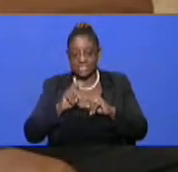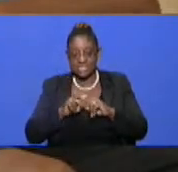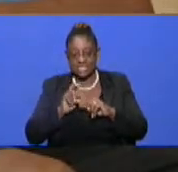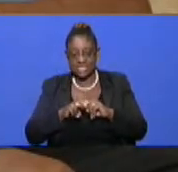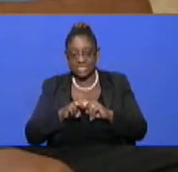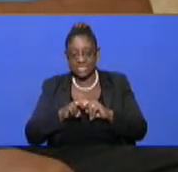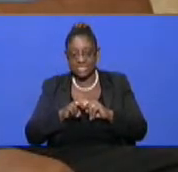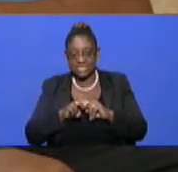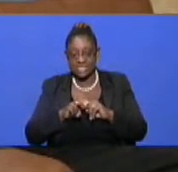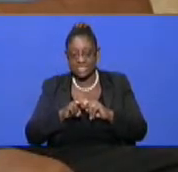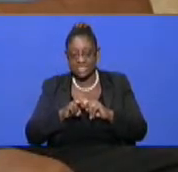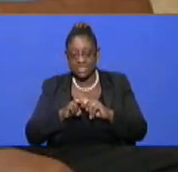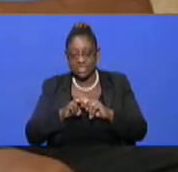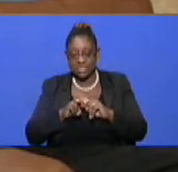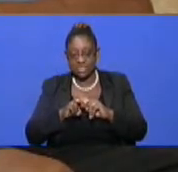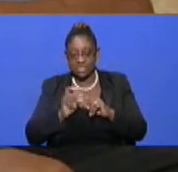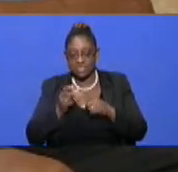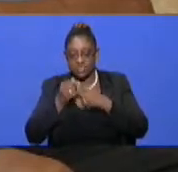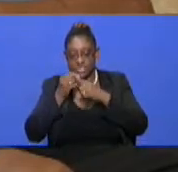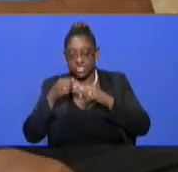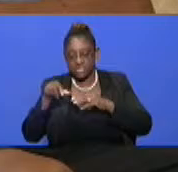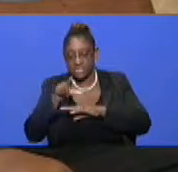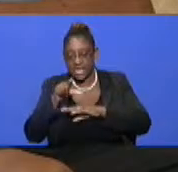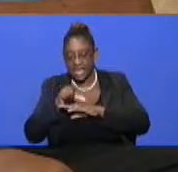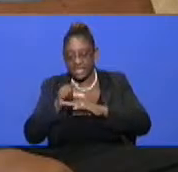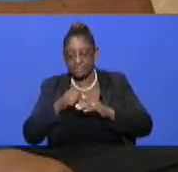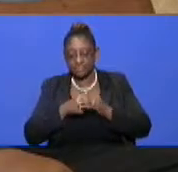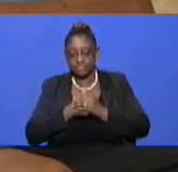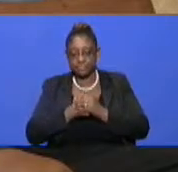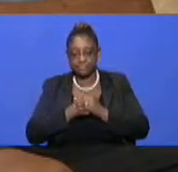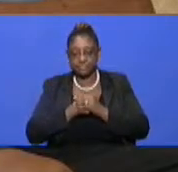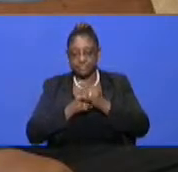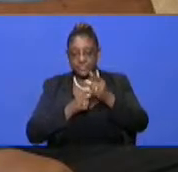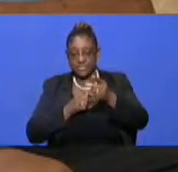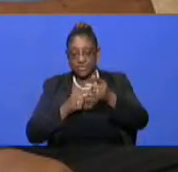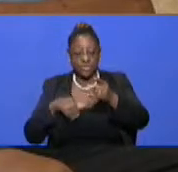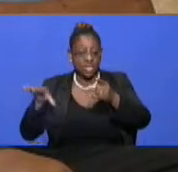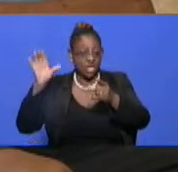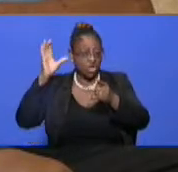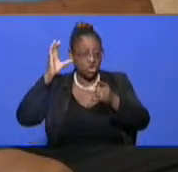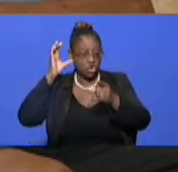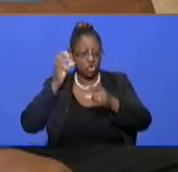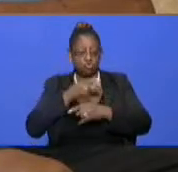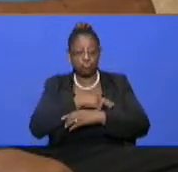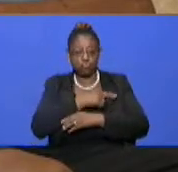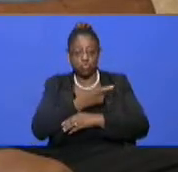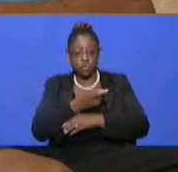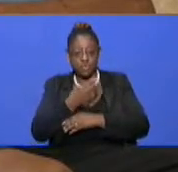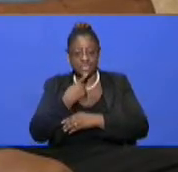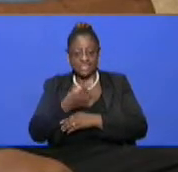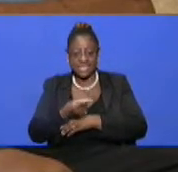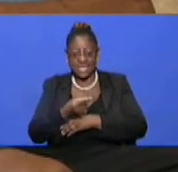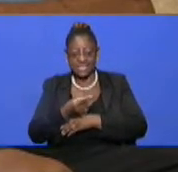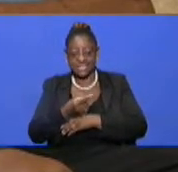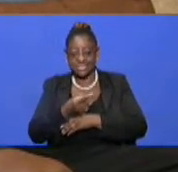that. Amen. So when I heard Mr. Romer say there'll be